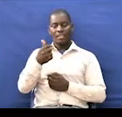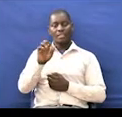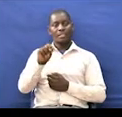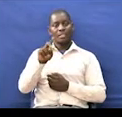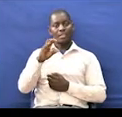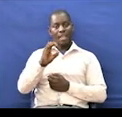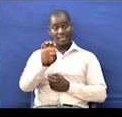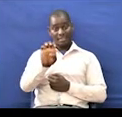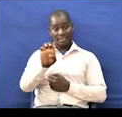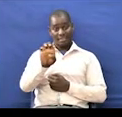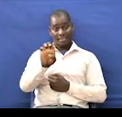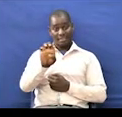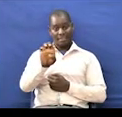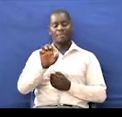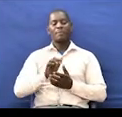Perpendicular